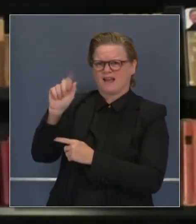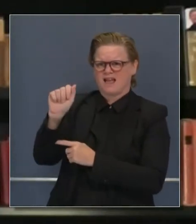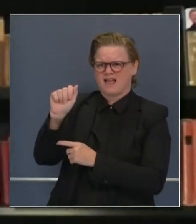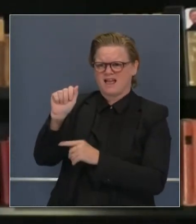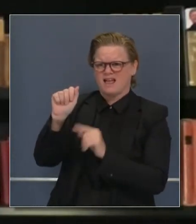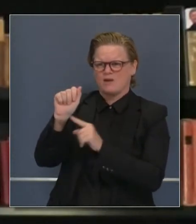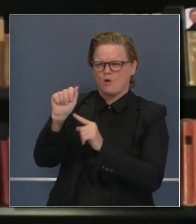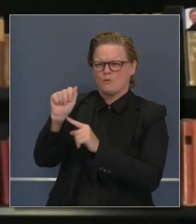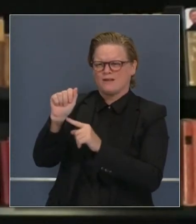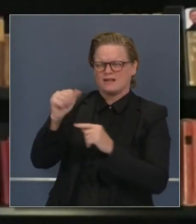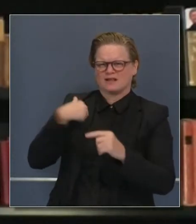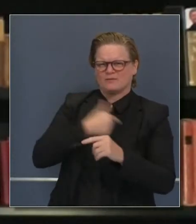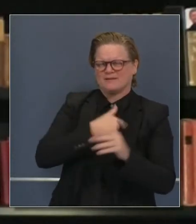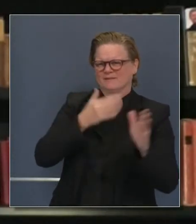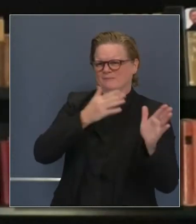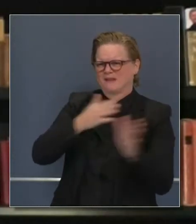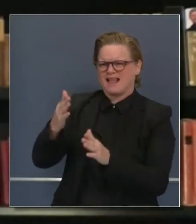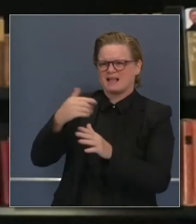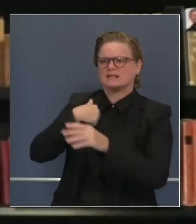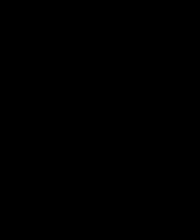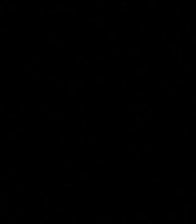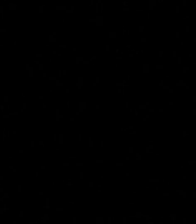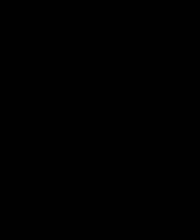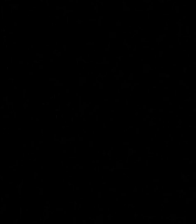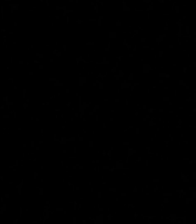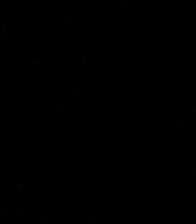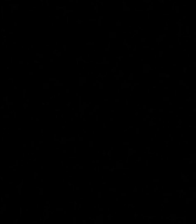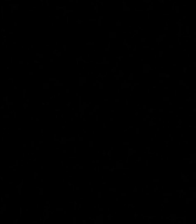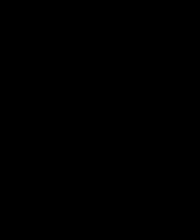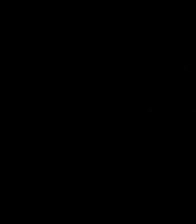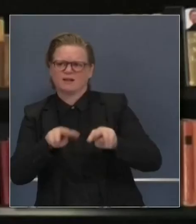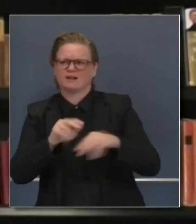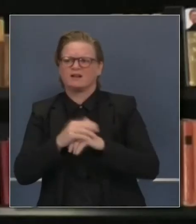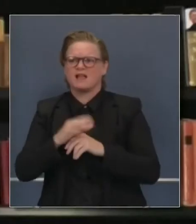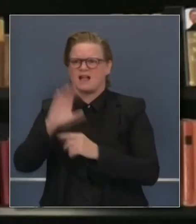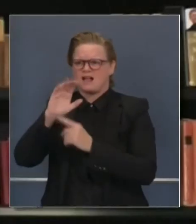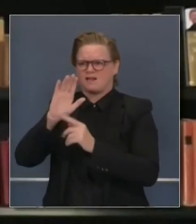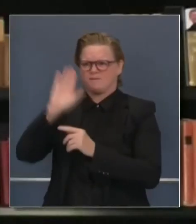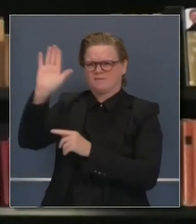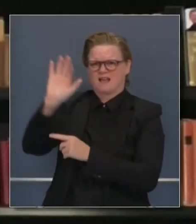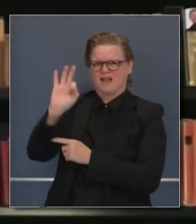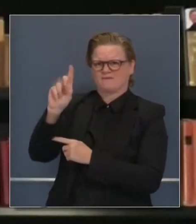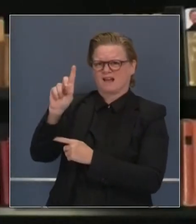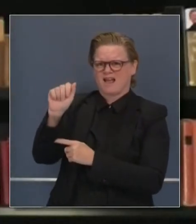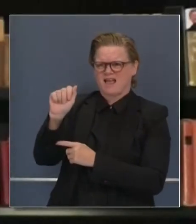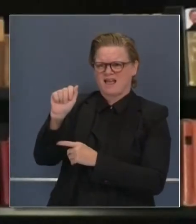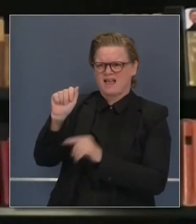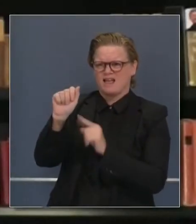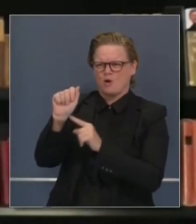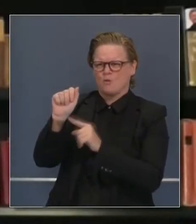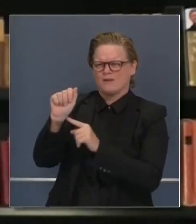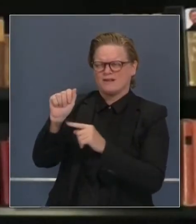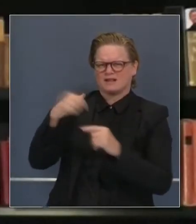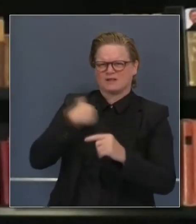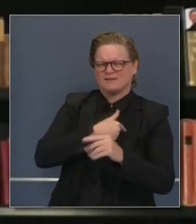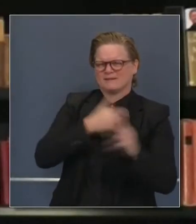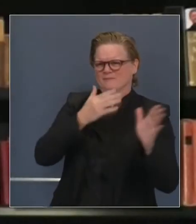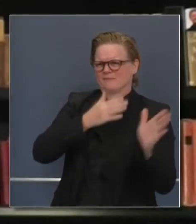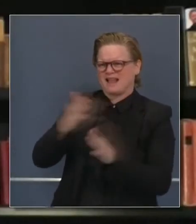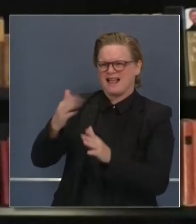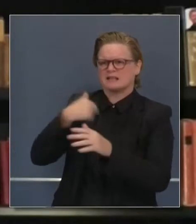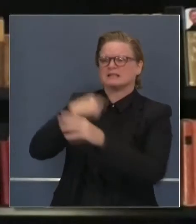trial to come forward and quickly. We're waiting for the details, 3rd trial to come